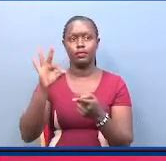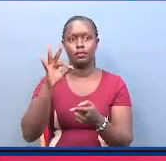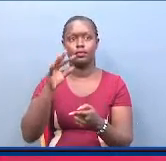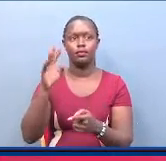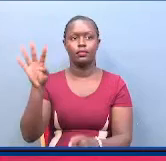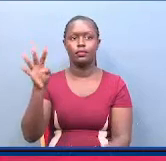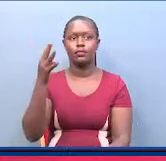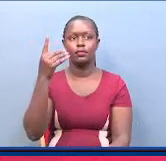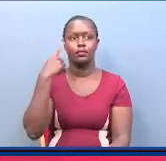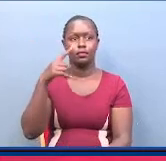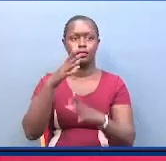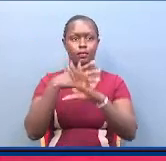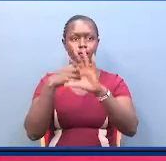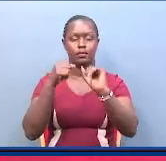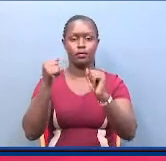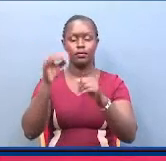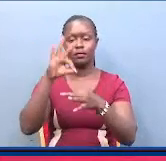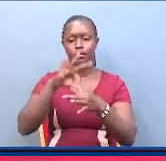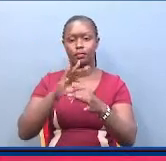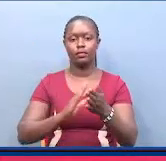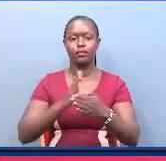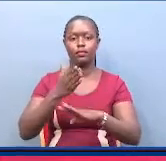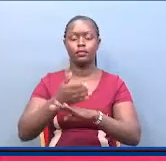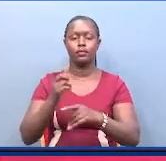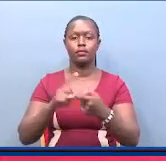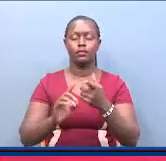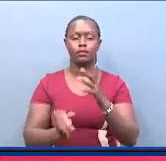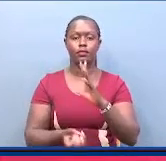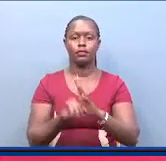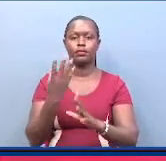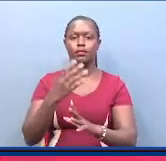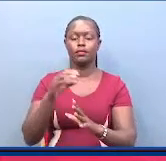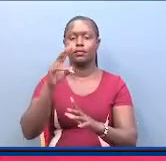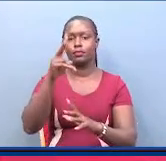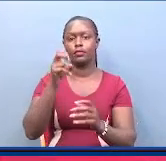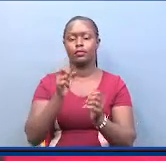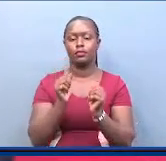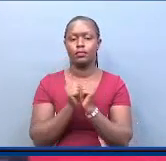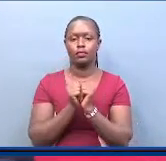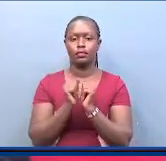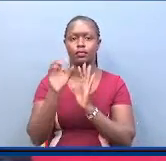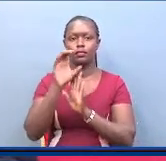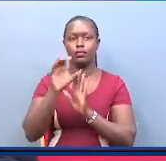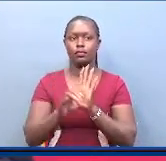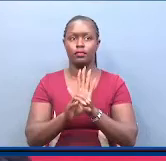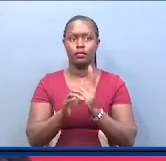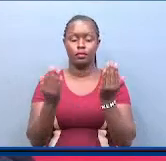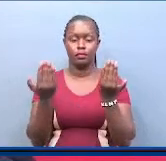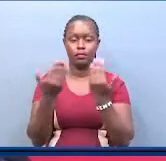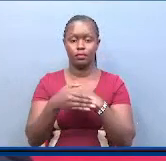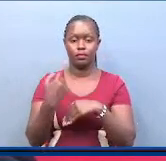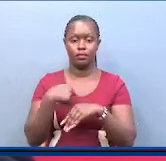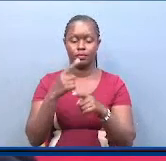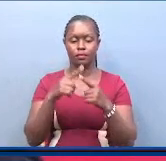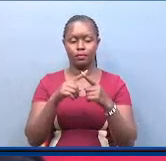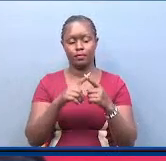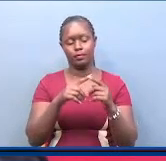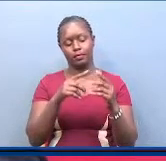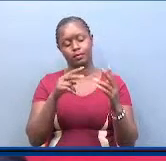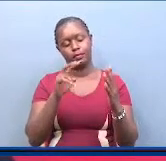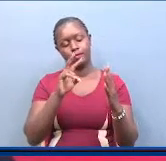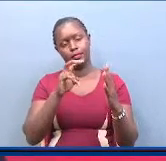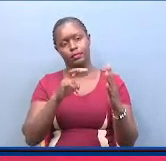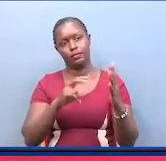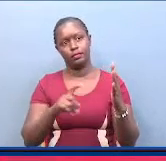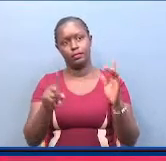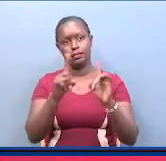for the presidential election after the promulgation of the 2010 constitution. Tonight, we look at the race as it enters its